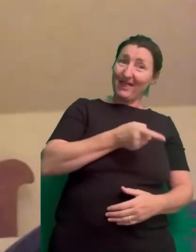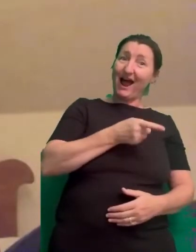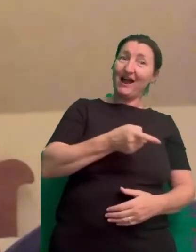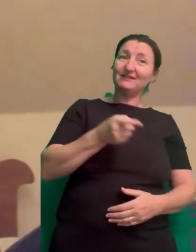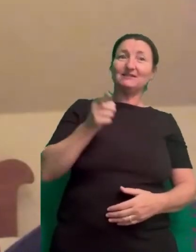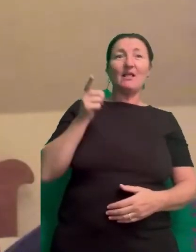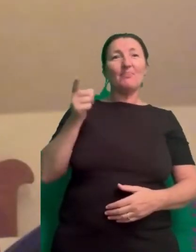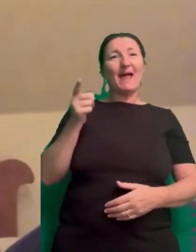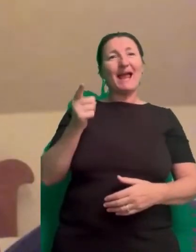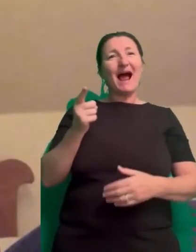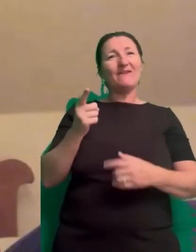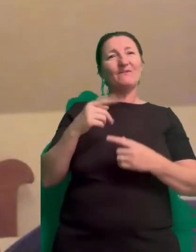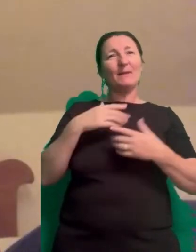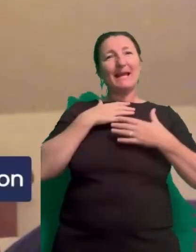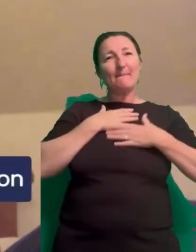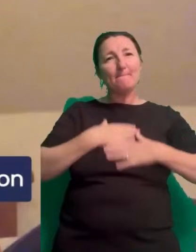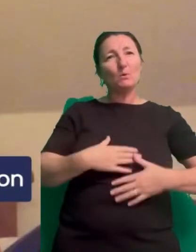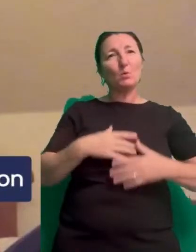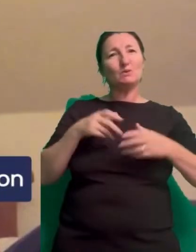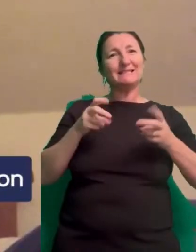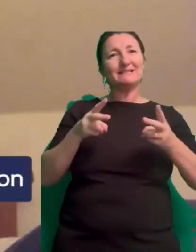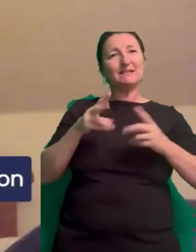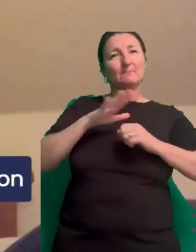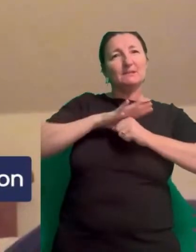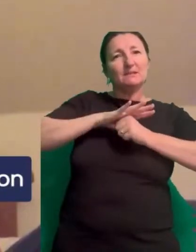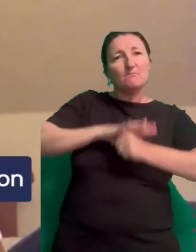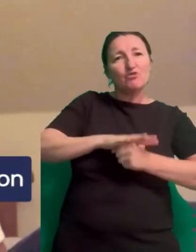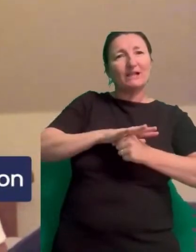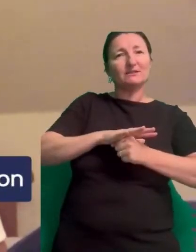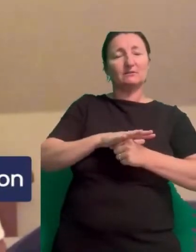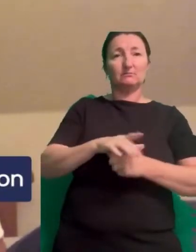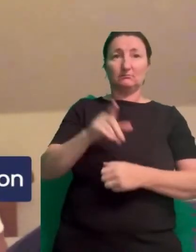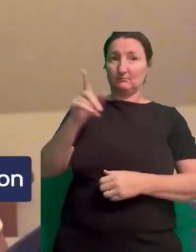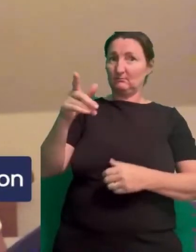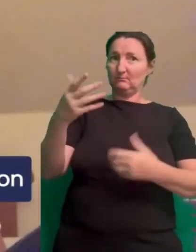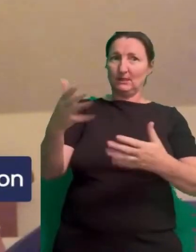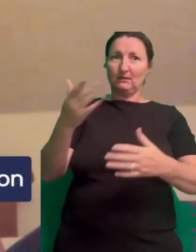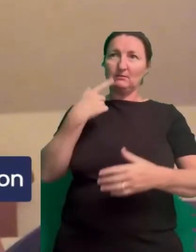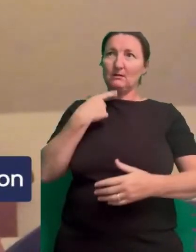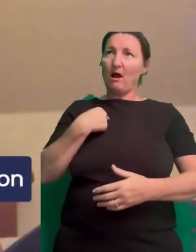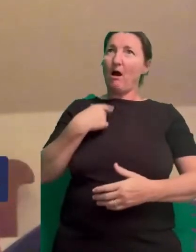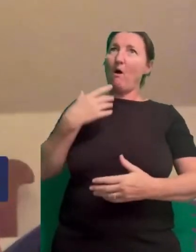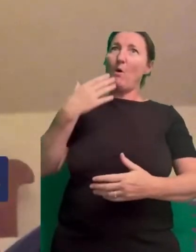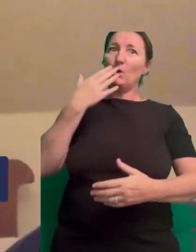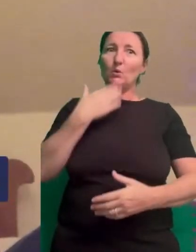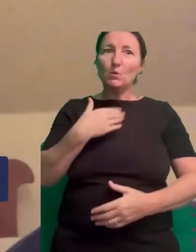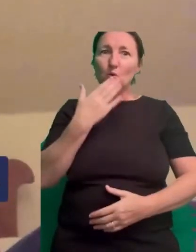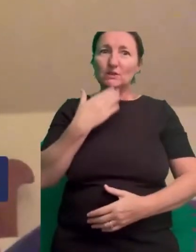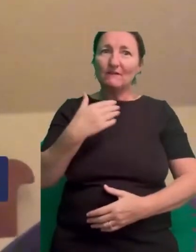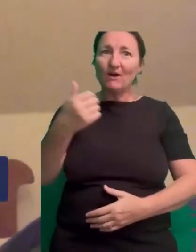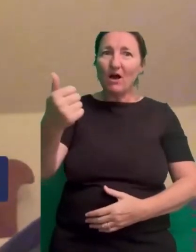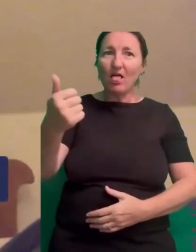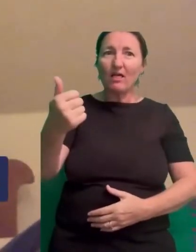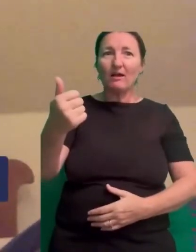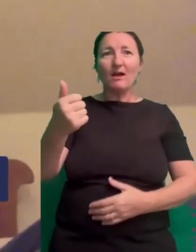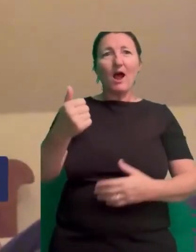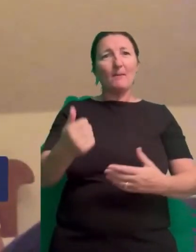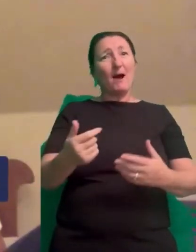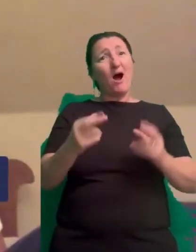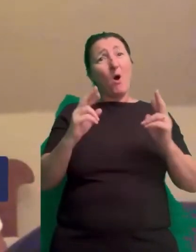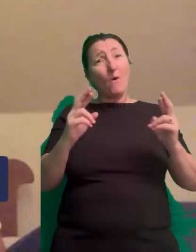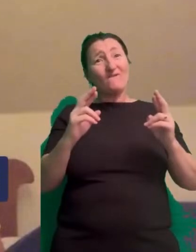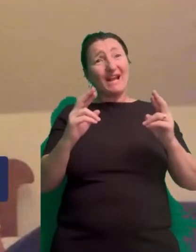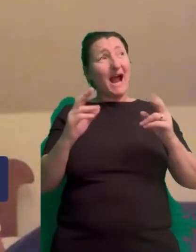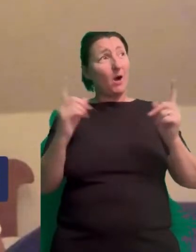So so far it's only one, but if I meet more people, it's some tips that I'll definitely pass on to them about the usefulness of